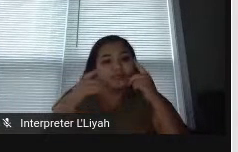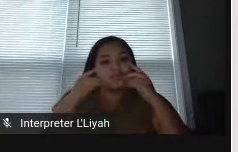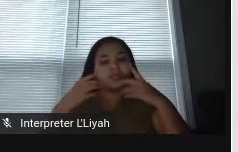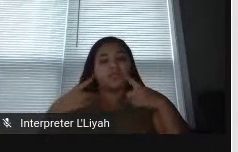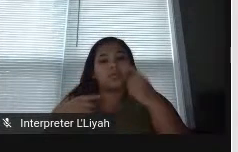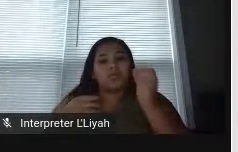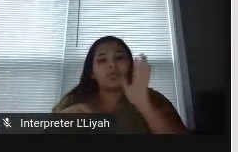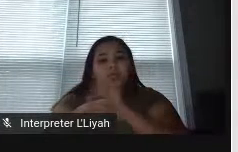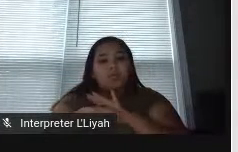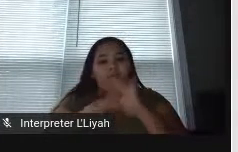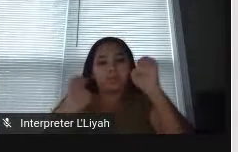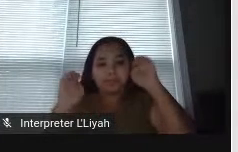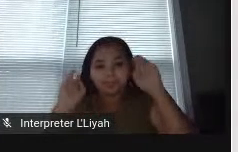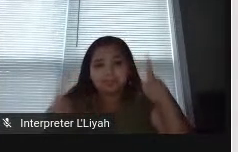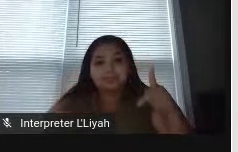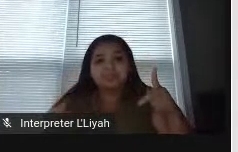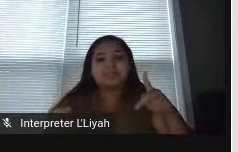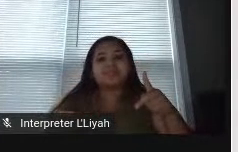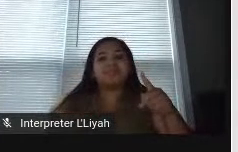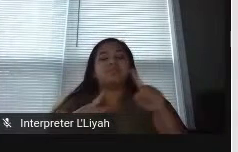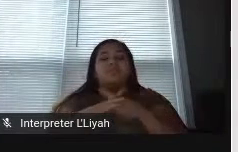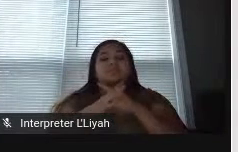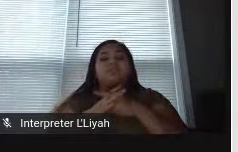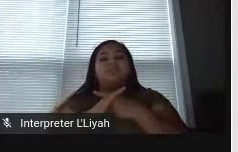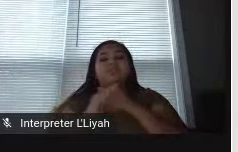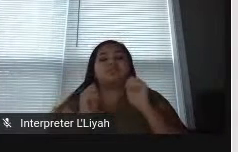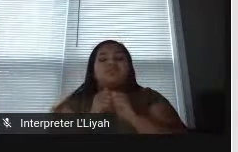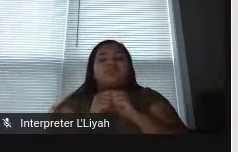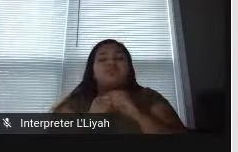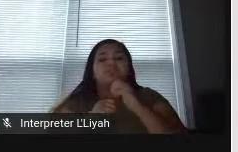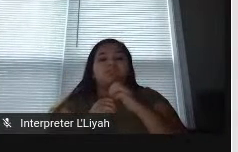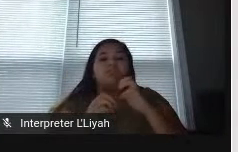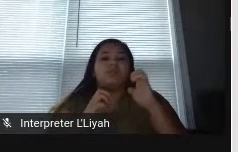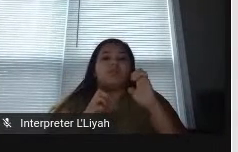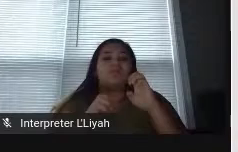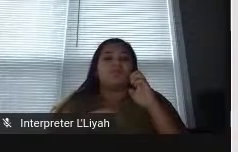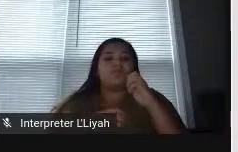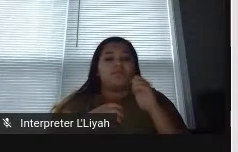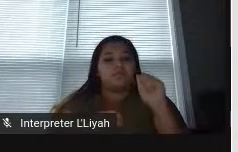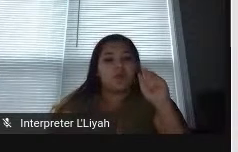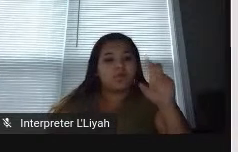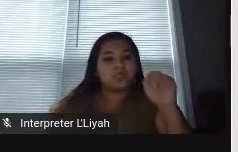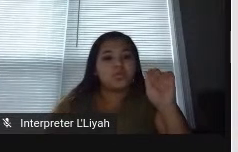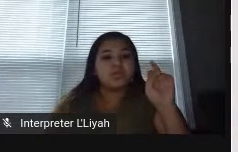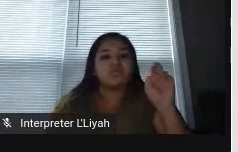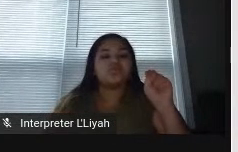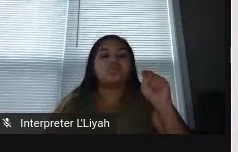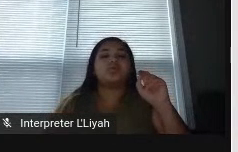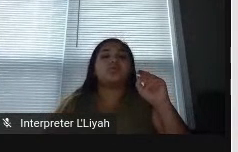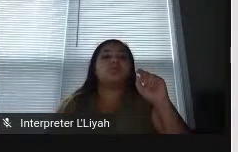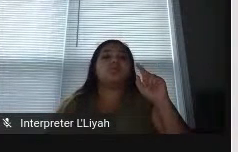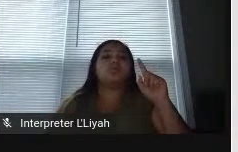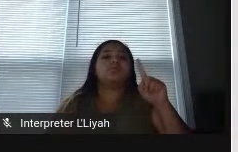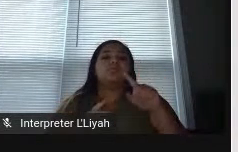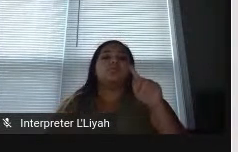on with the IEP, and it starts with the evaluation. So you have to get a referral. You're referred